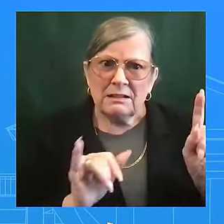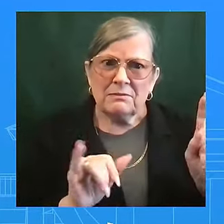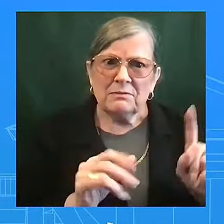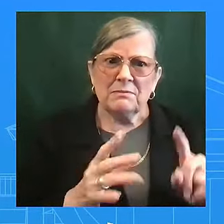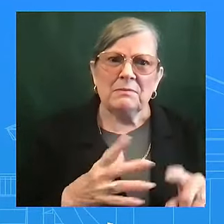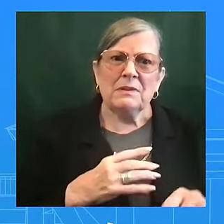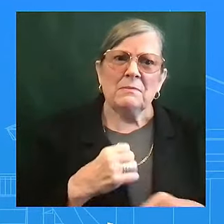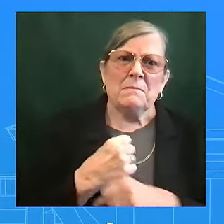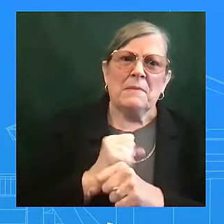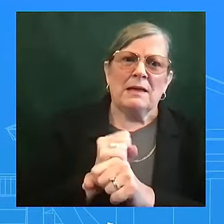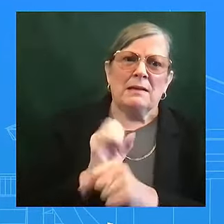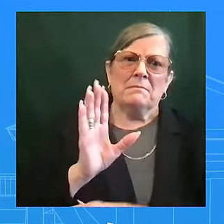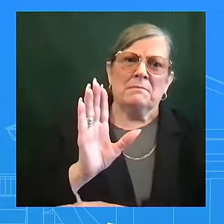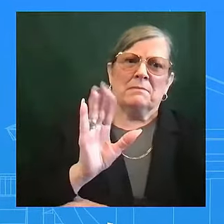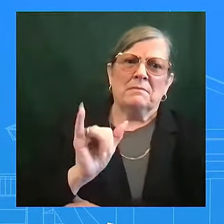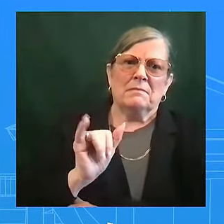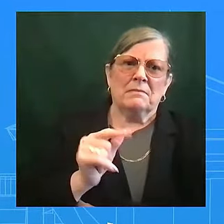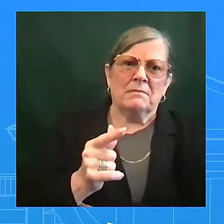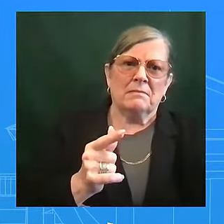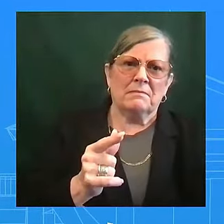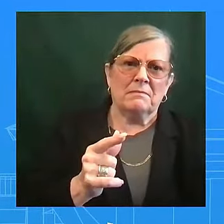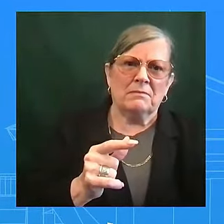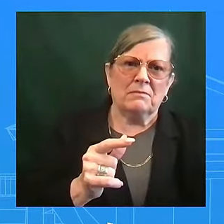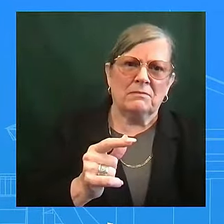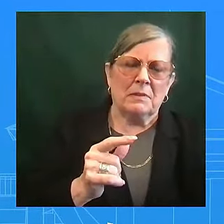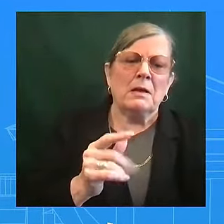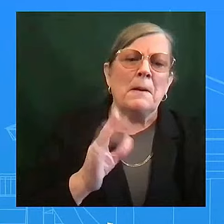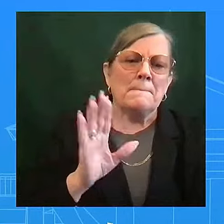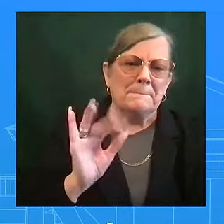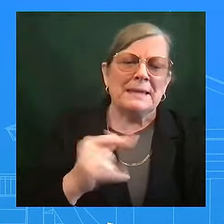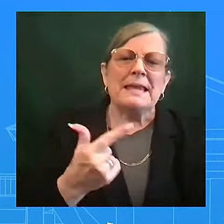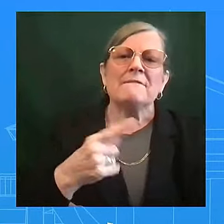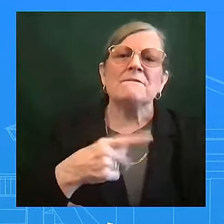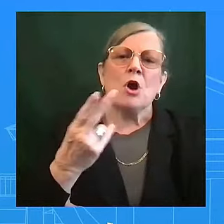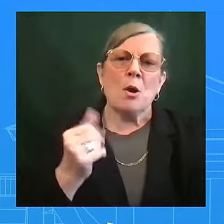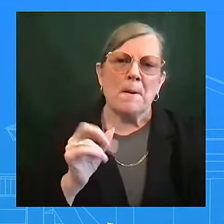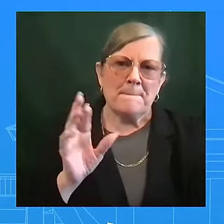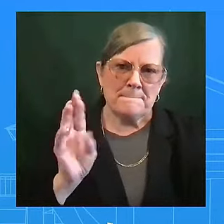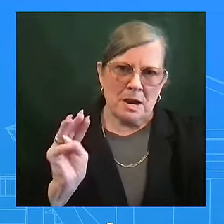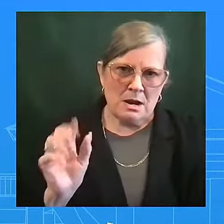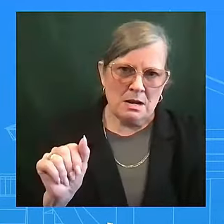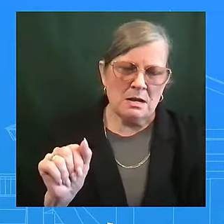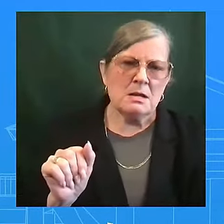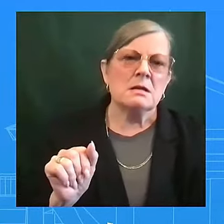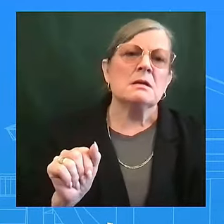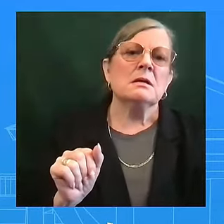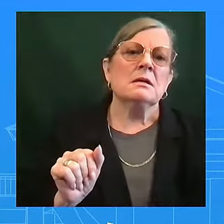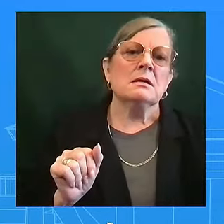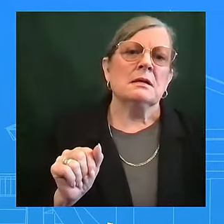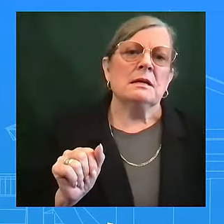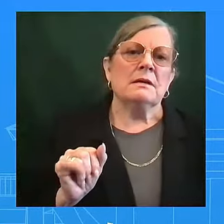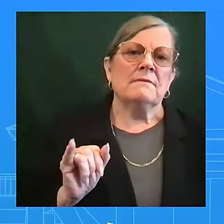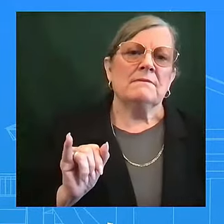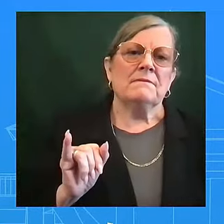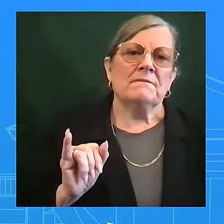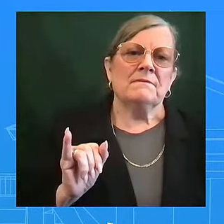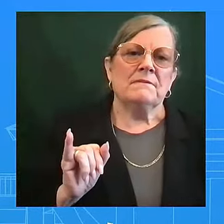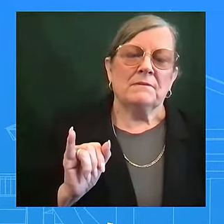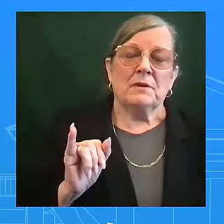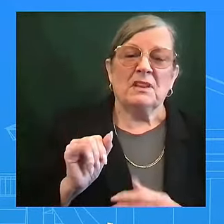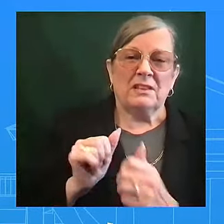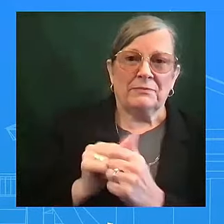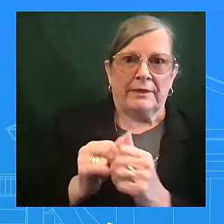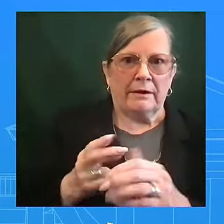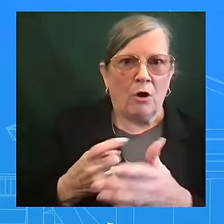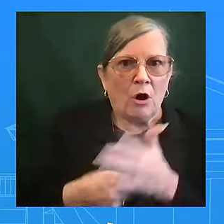only Democrats voted for. Now Republicans want to repeal. They want to take that away. Take that away, taking away lowering cost for